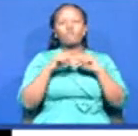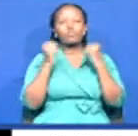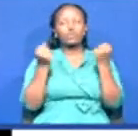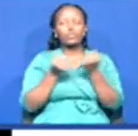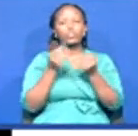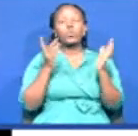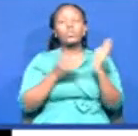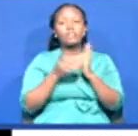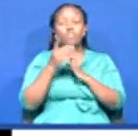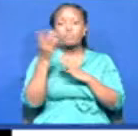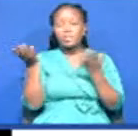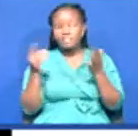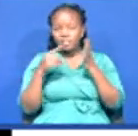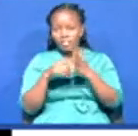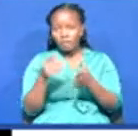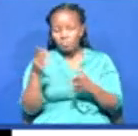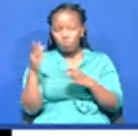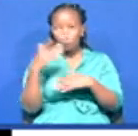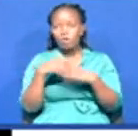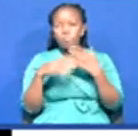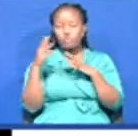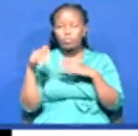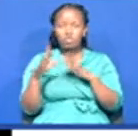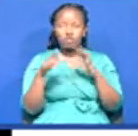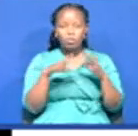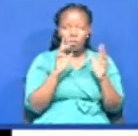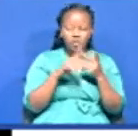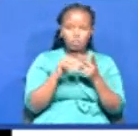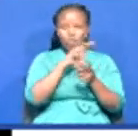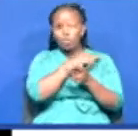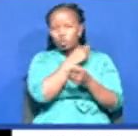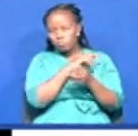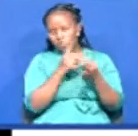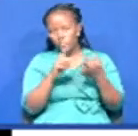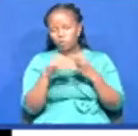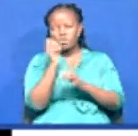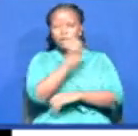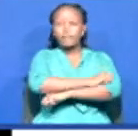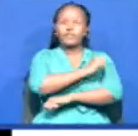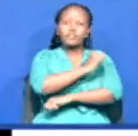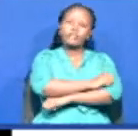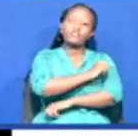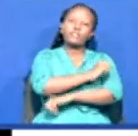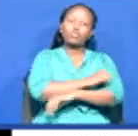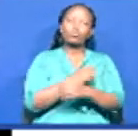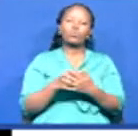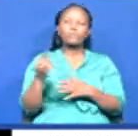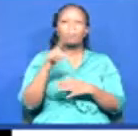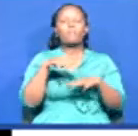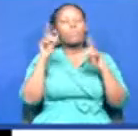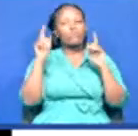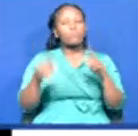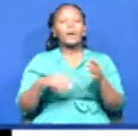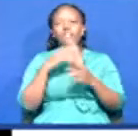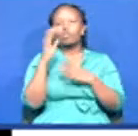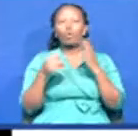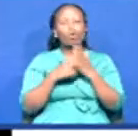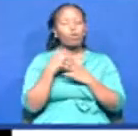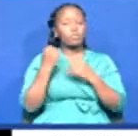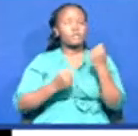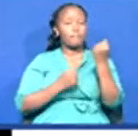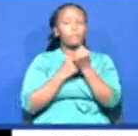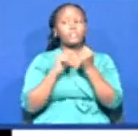building roads, schools, hospitals, etc. So we should all rally behind this